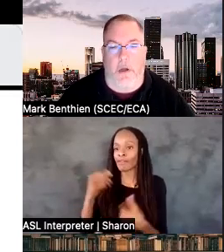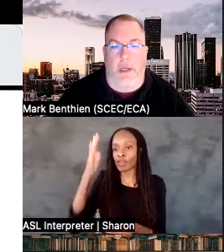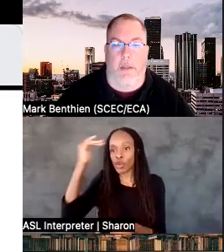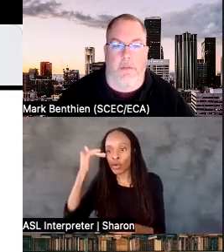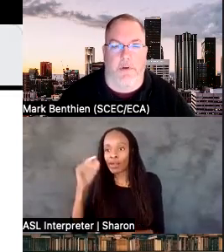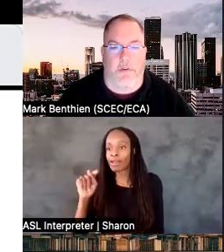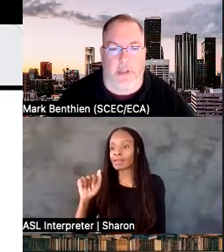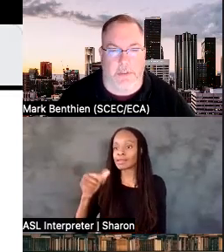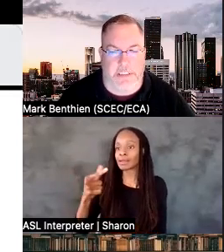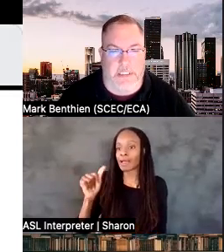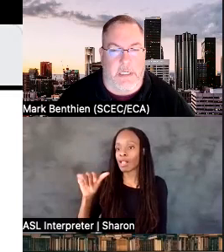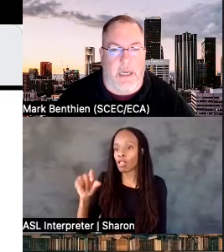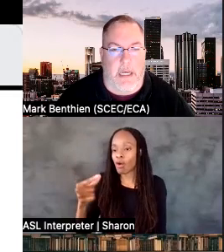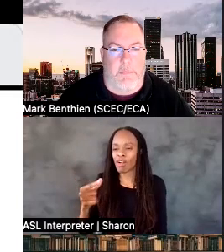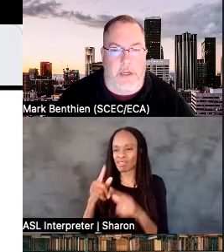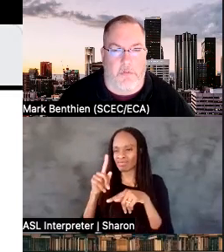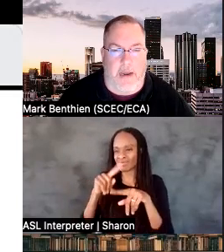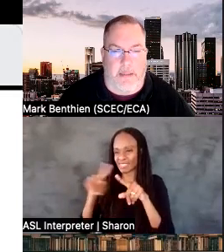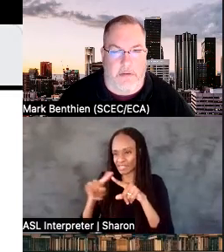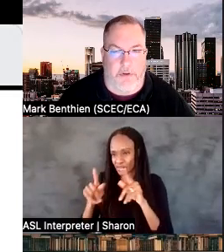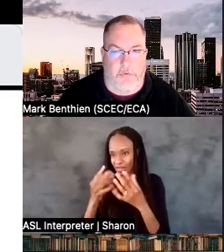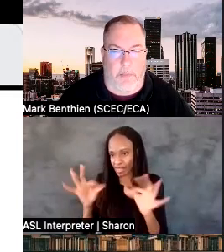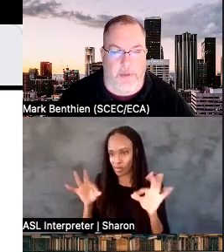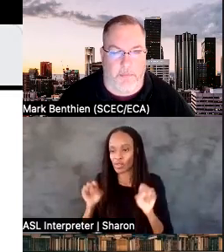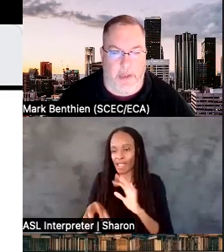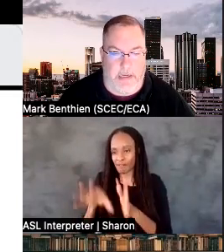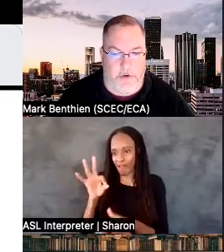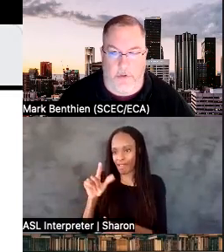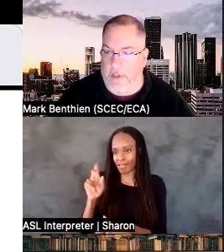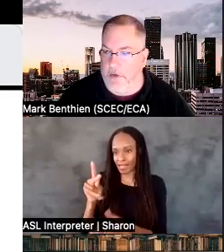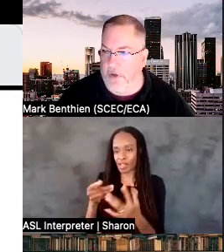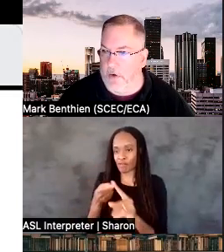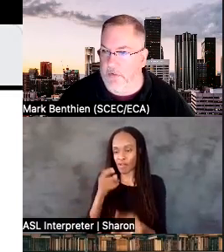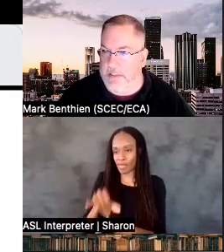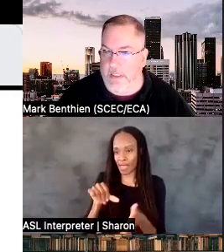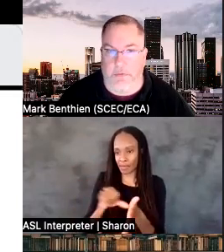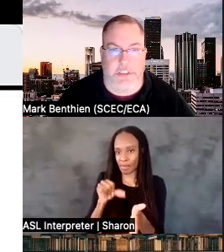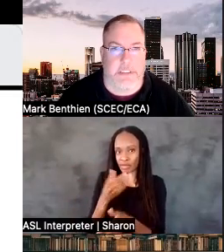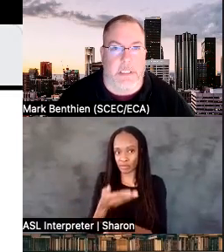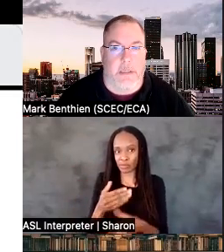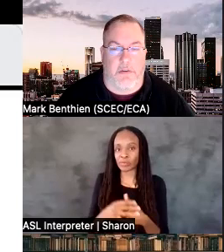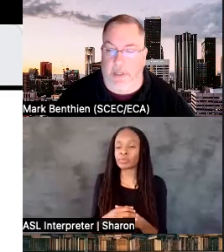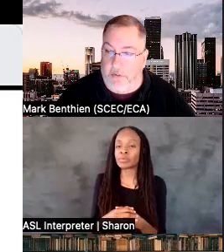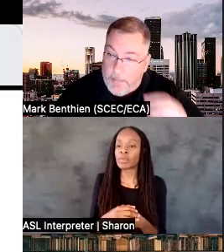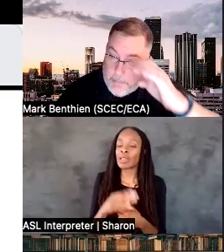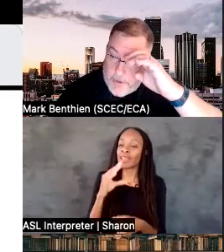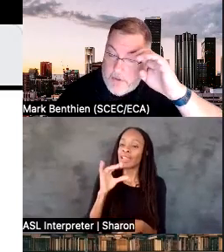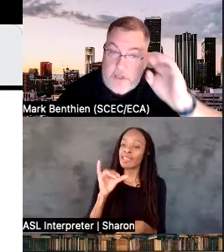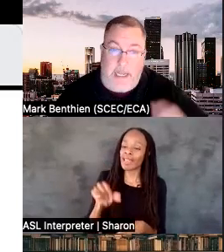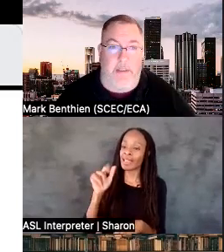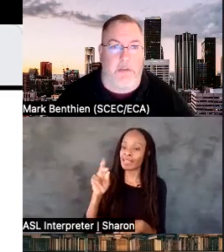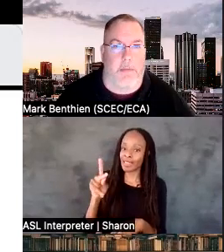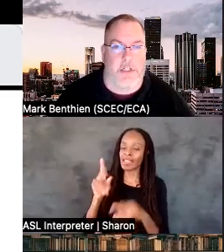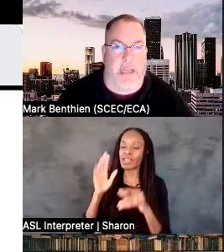/Tagalog or the various languages that you'll find links to from this page, earthquakecountry.org/languages. These links are being put